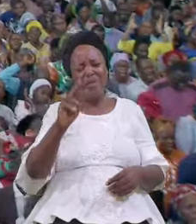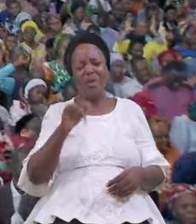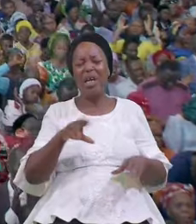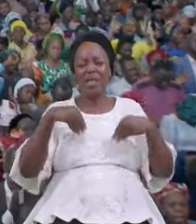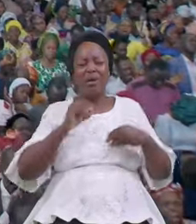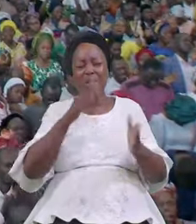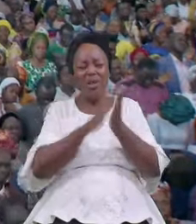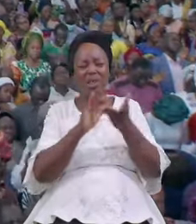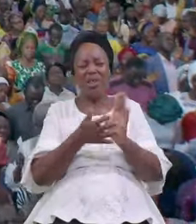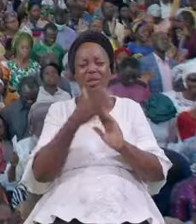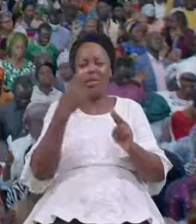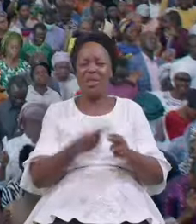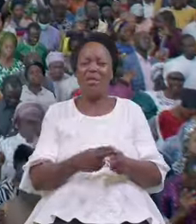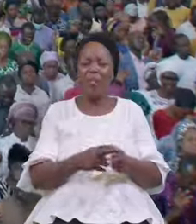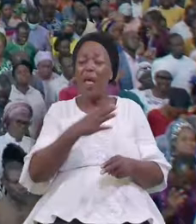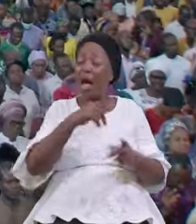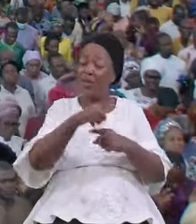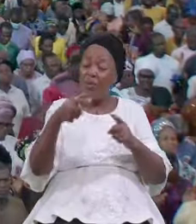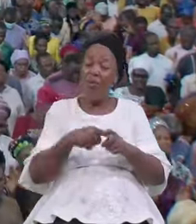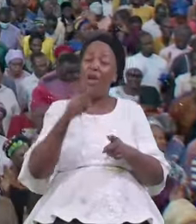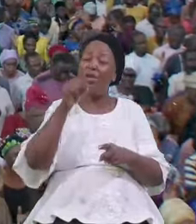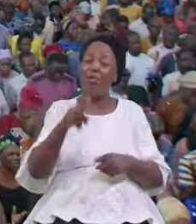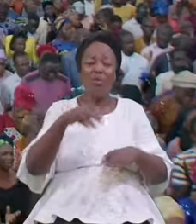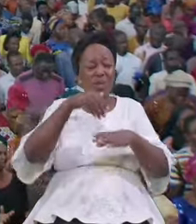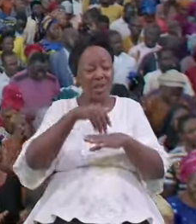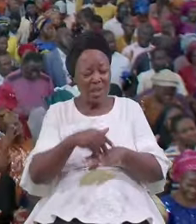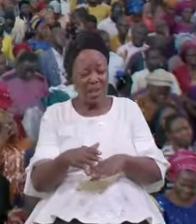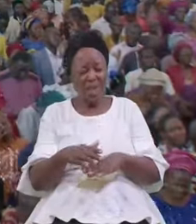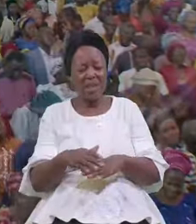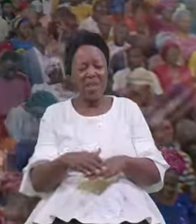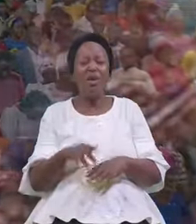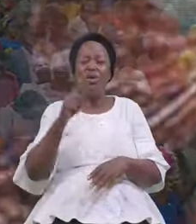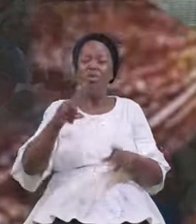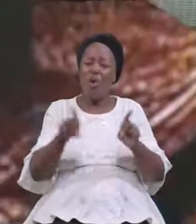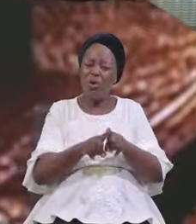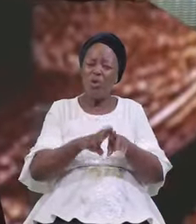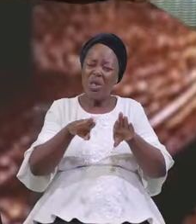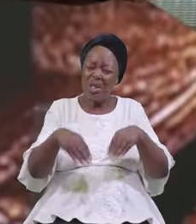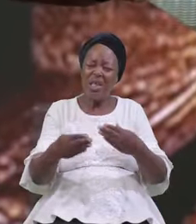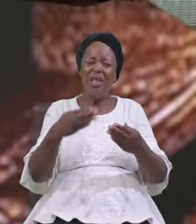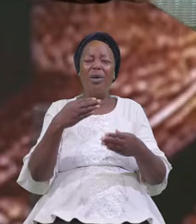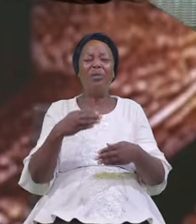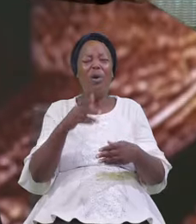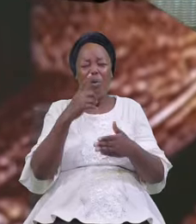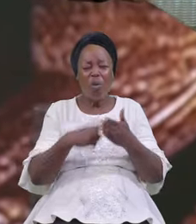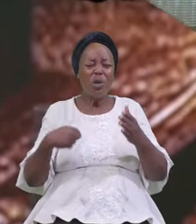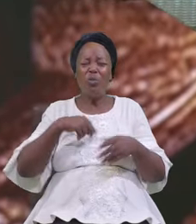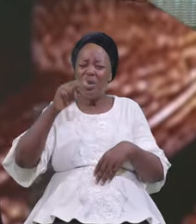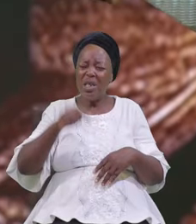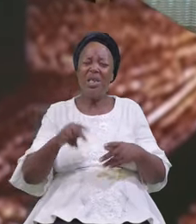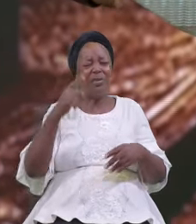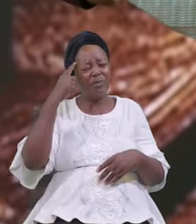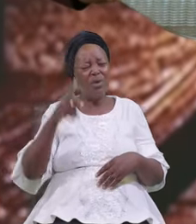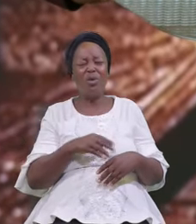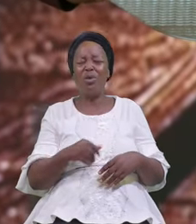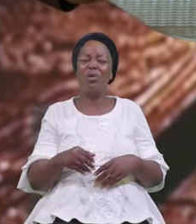name. And when you send, you also give resources for your servants that you send. We